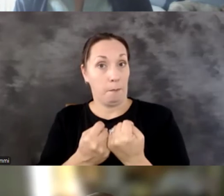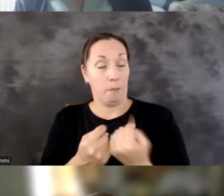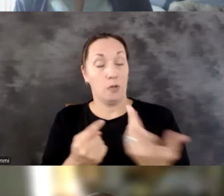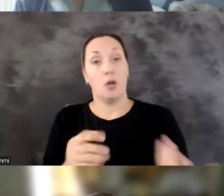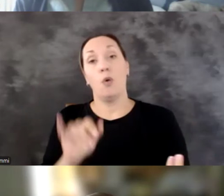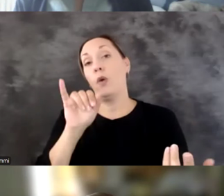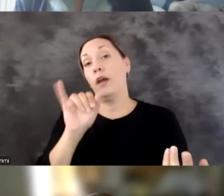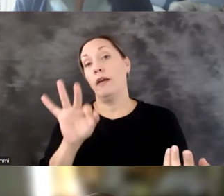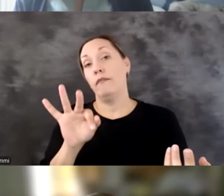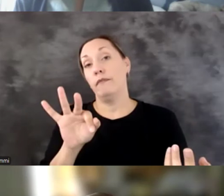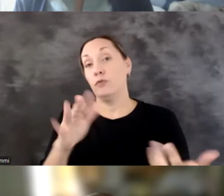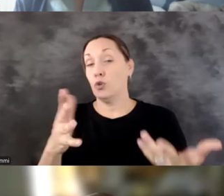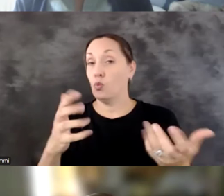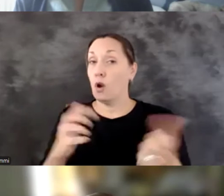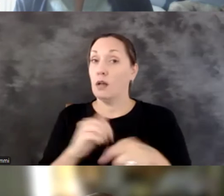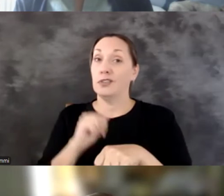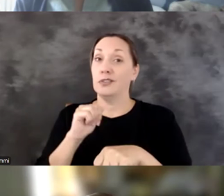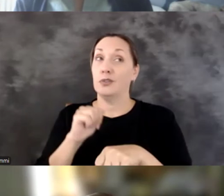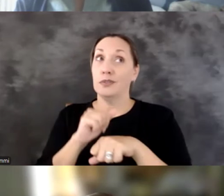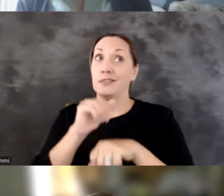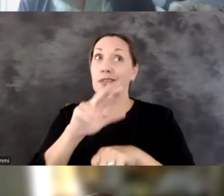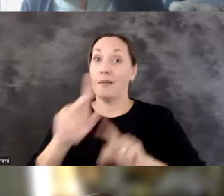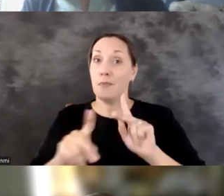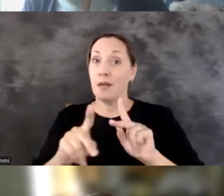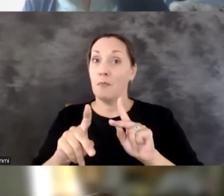if you would like to send people to another